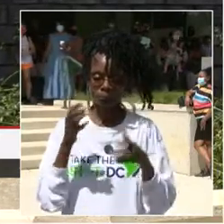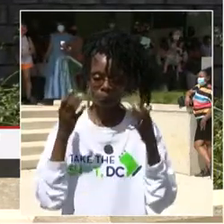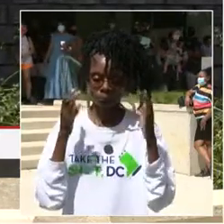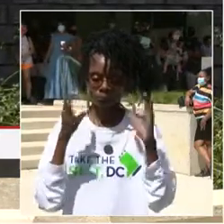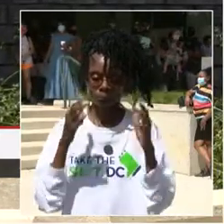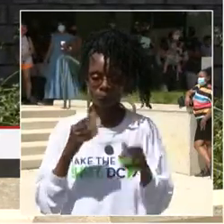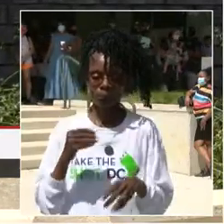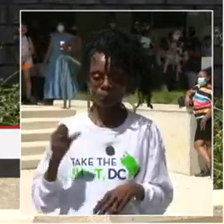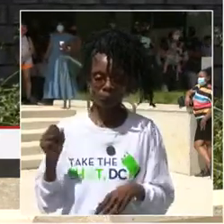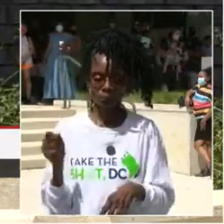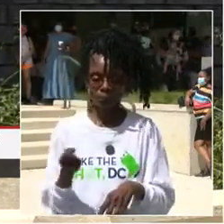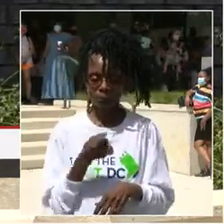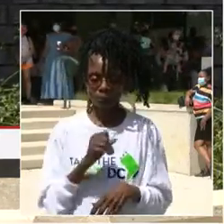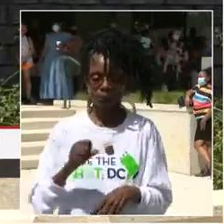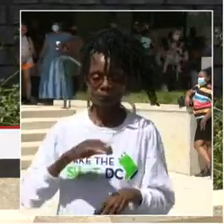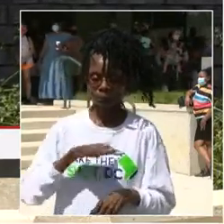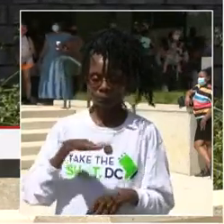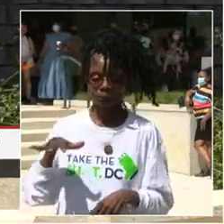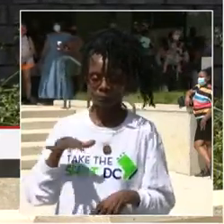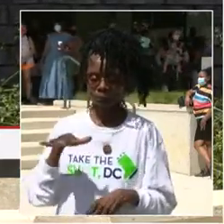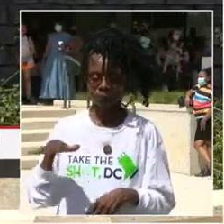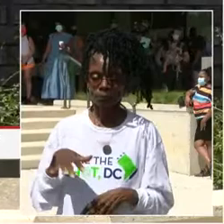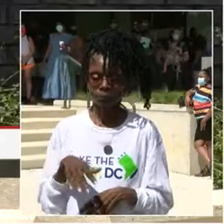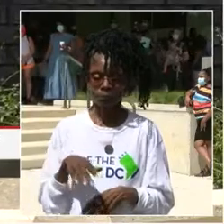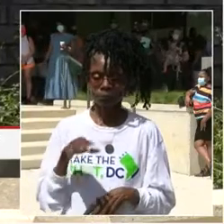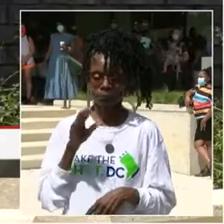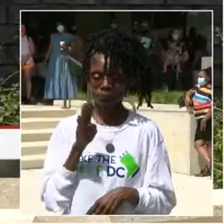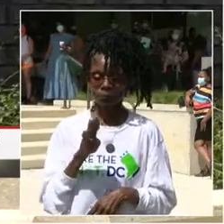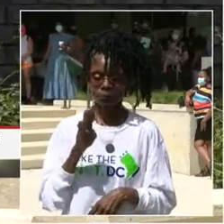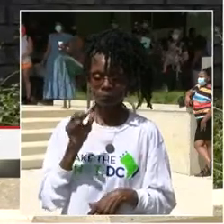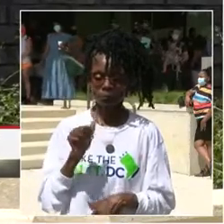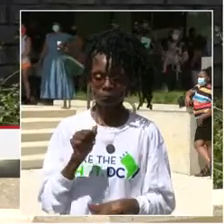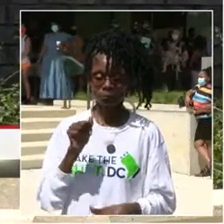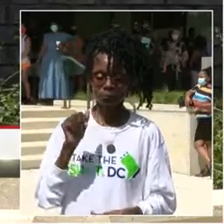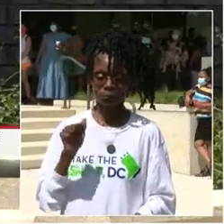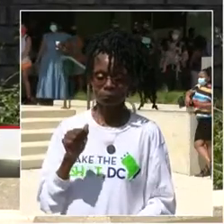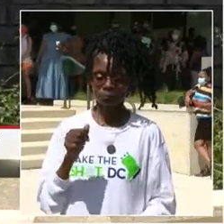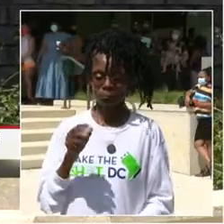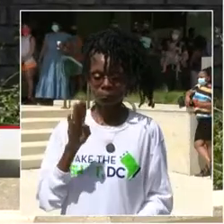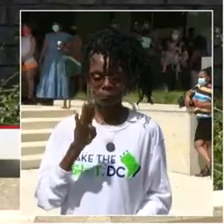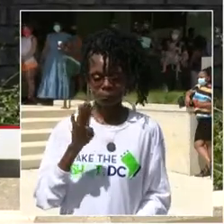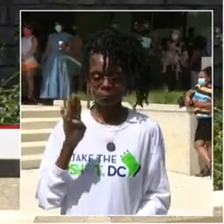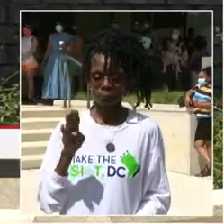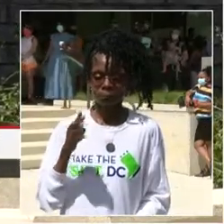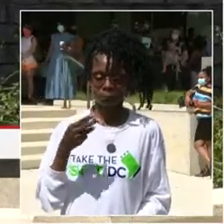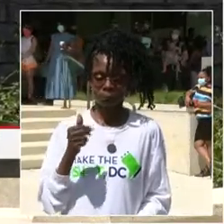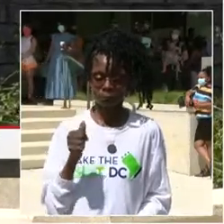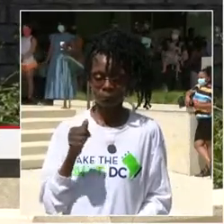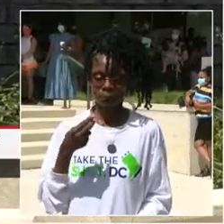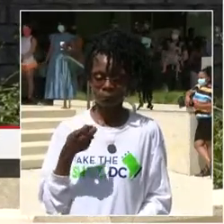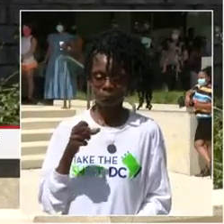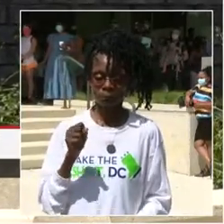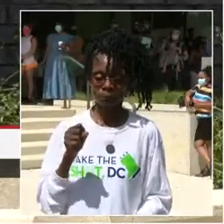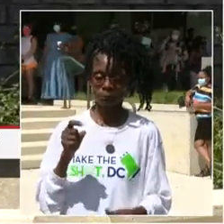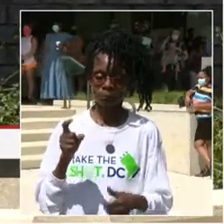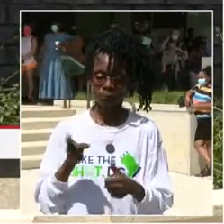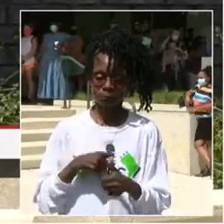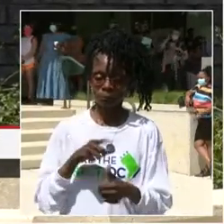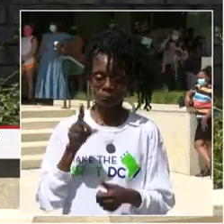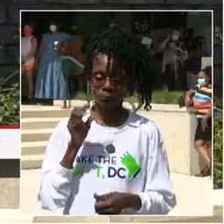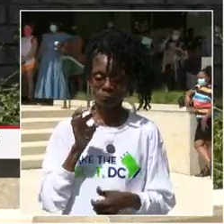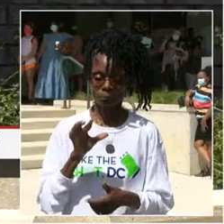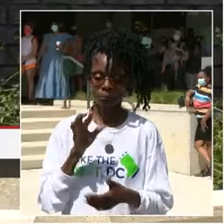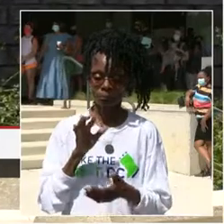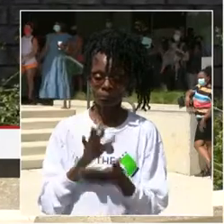Benjamin Banneker Academic High School is among the first DC school to be net zero